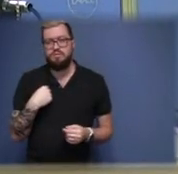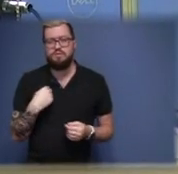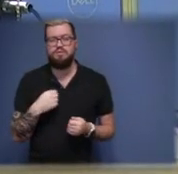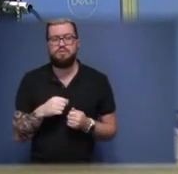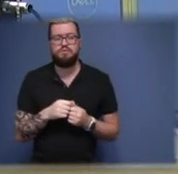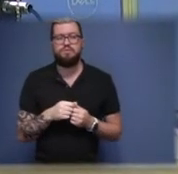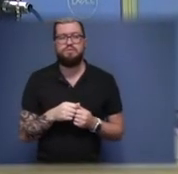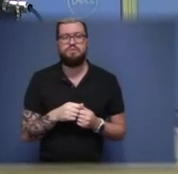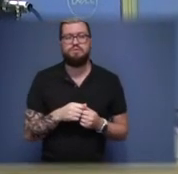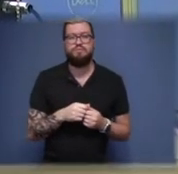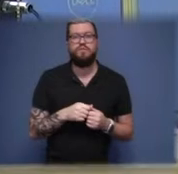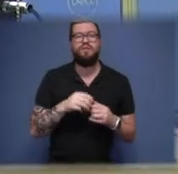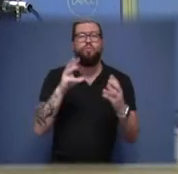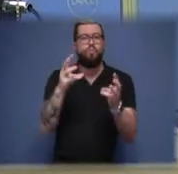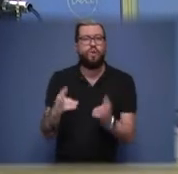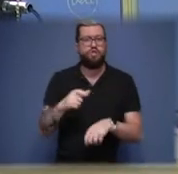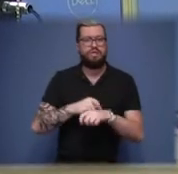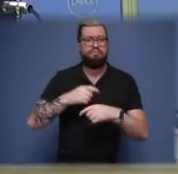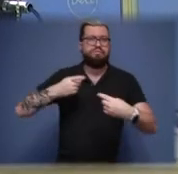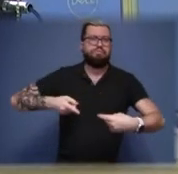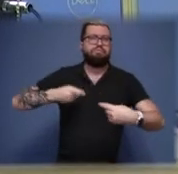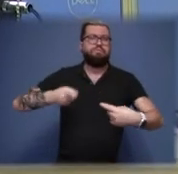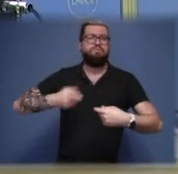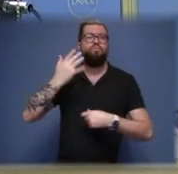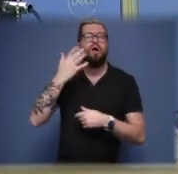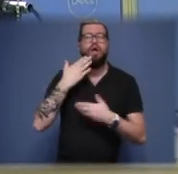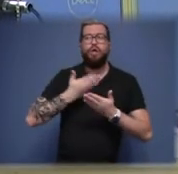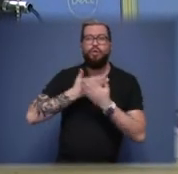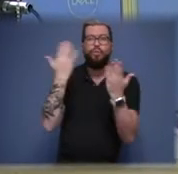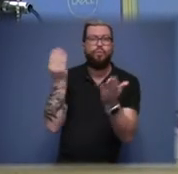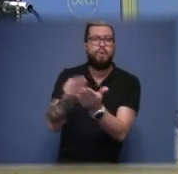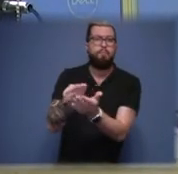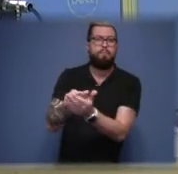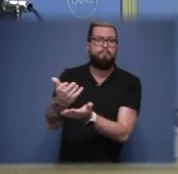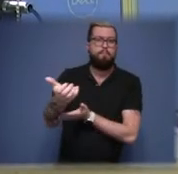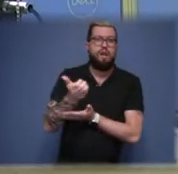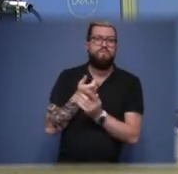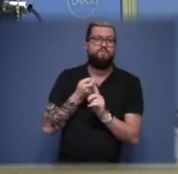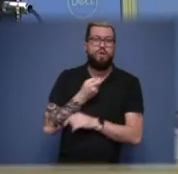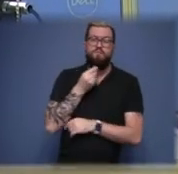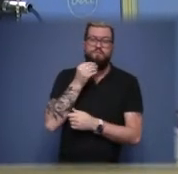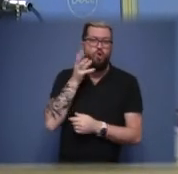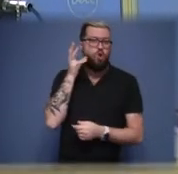during the winter we struggled a lot because there was no income coming in from the farm.